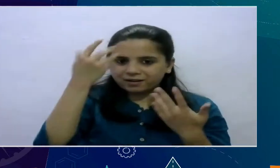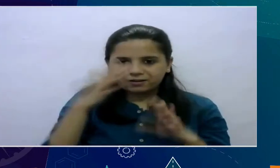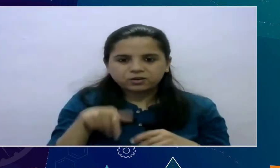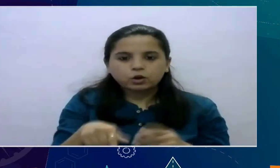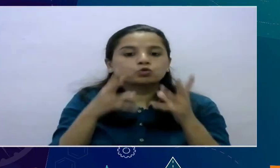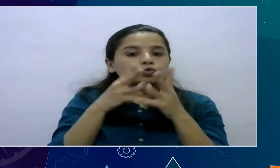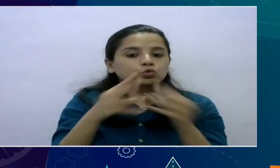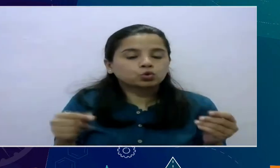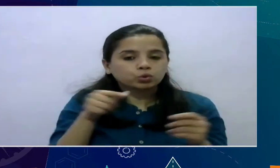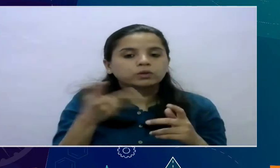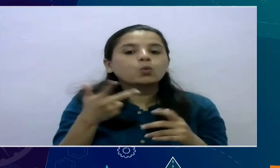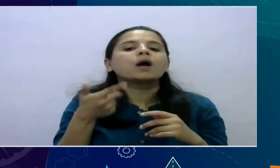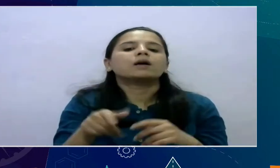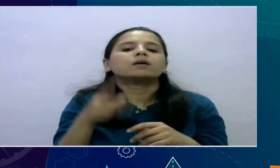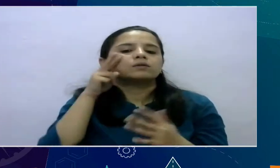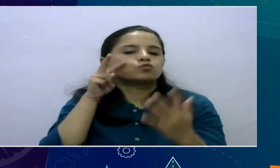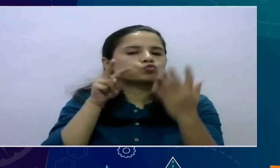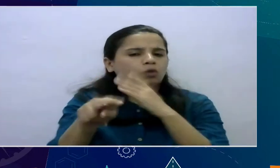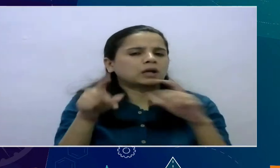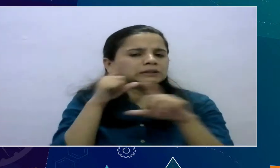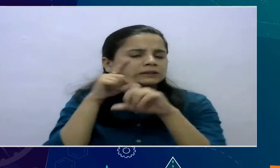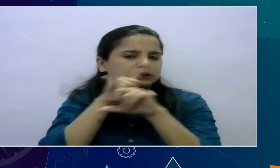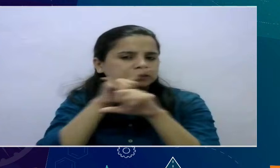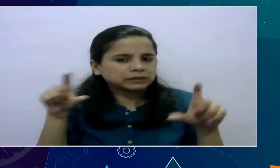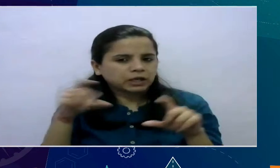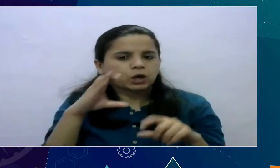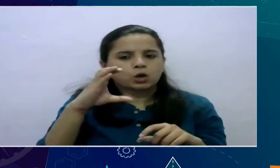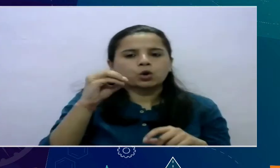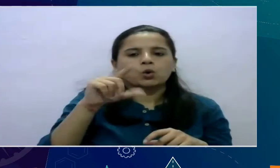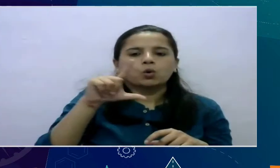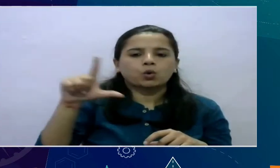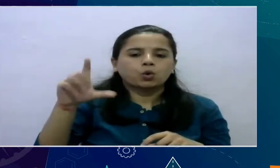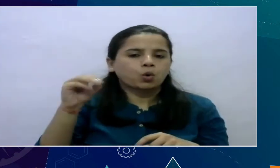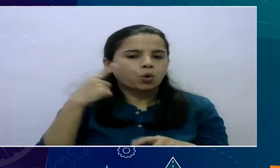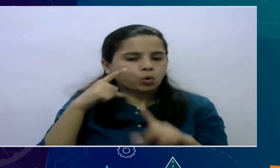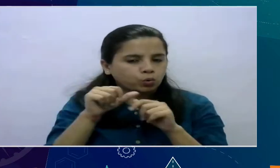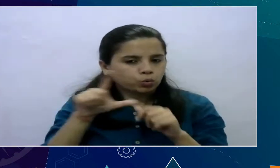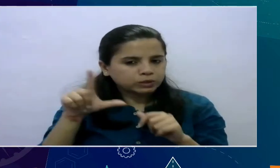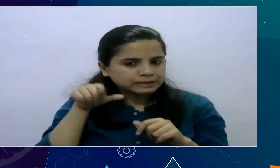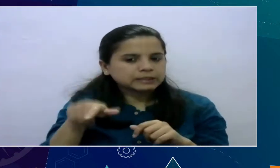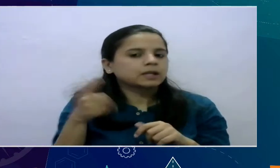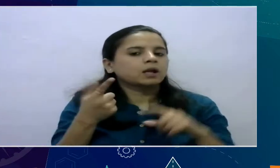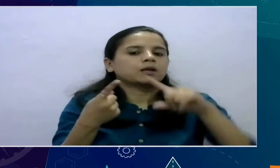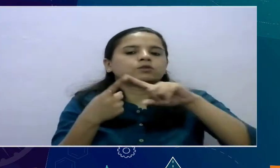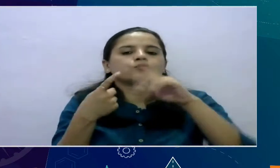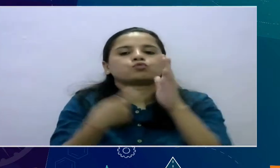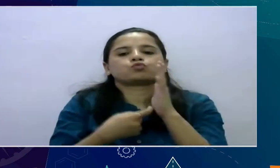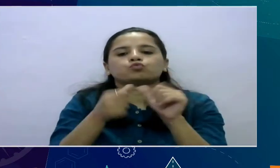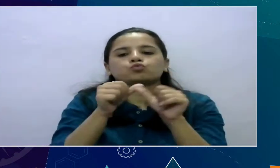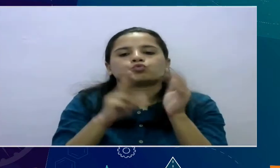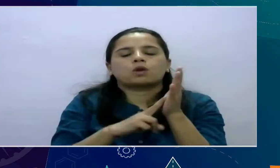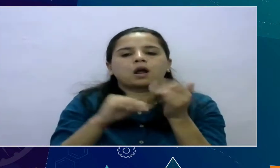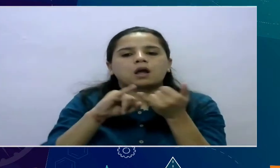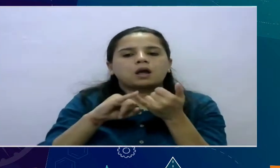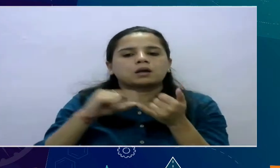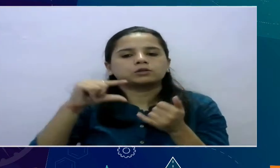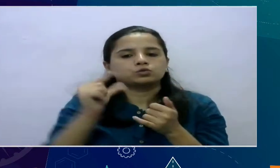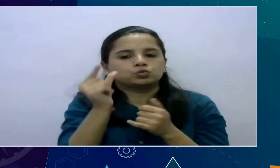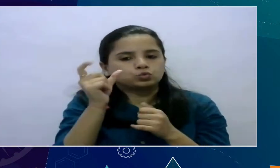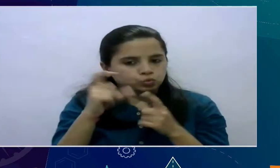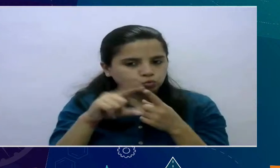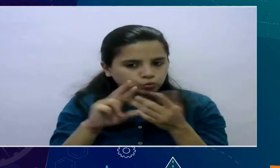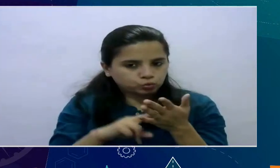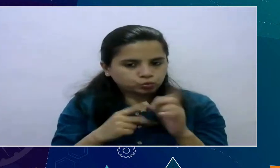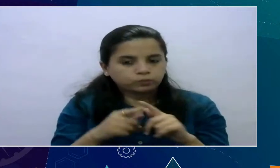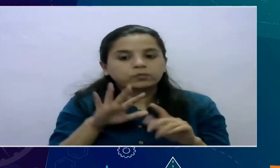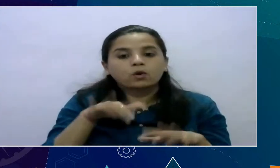solution is transparent, colloid is translucent or partially visible, whereas in